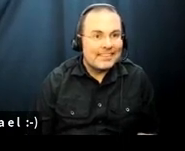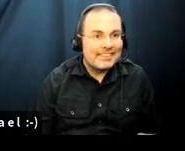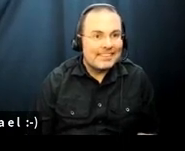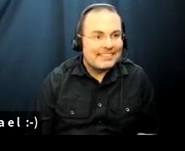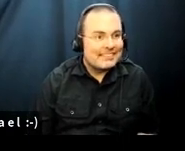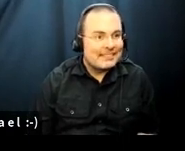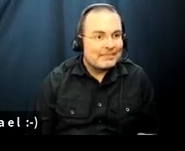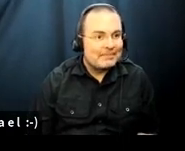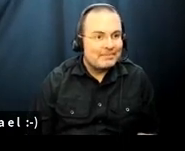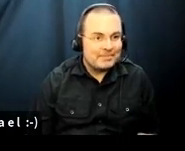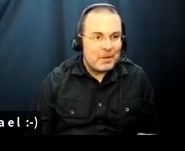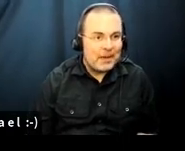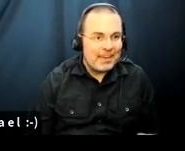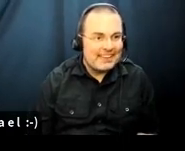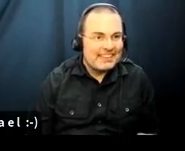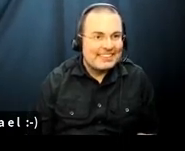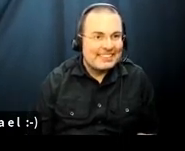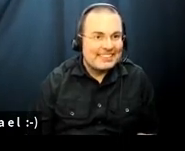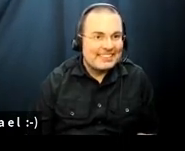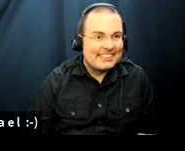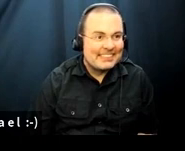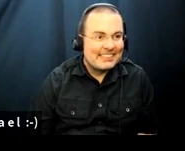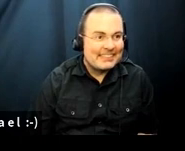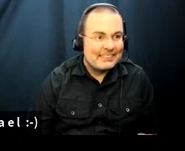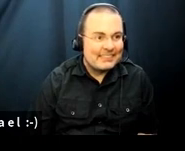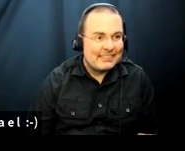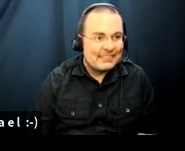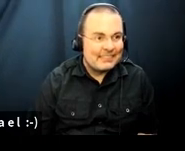hello, okay? Okay. That for me?